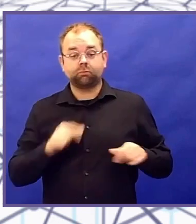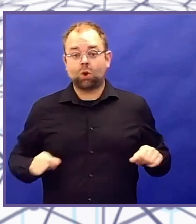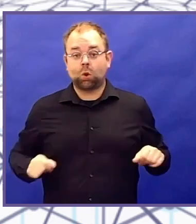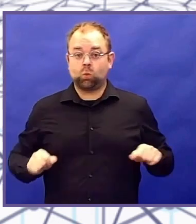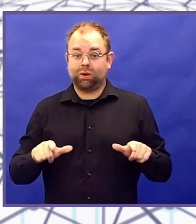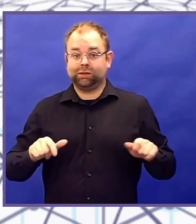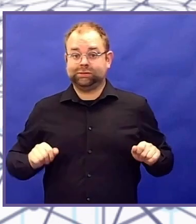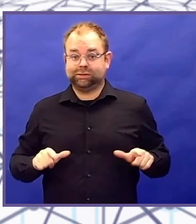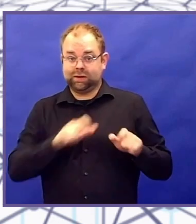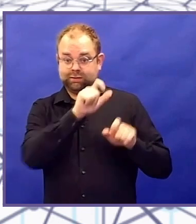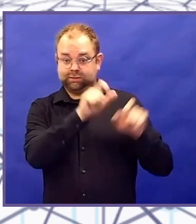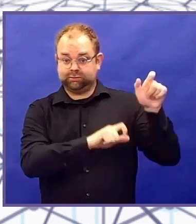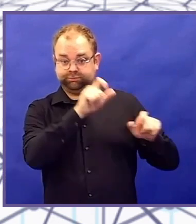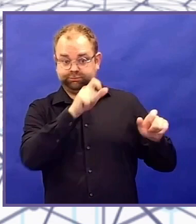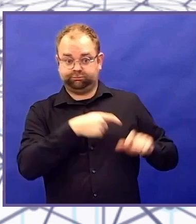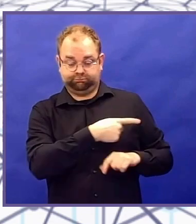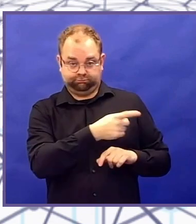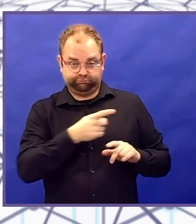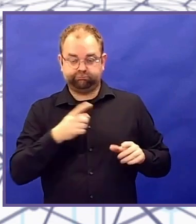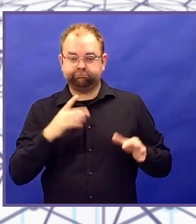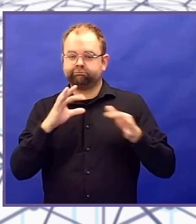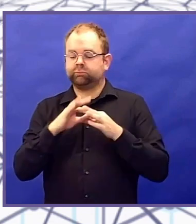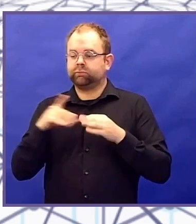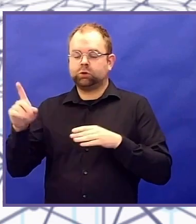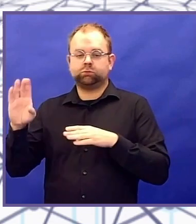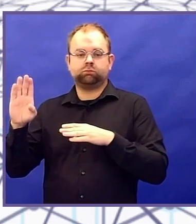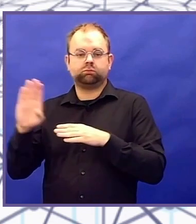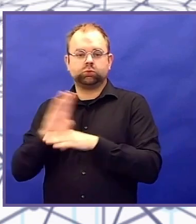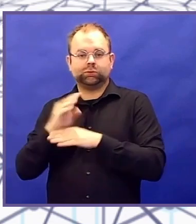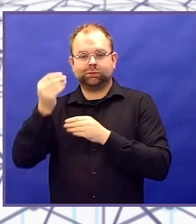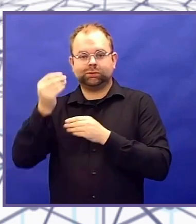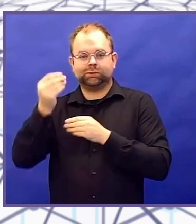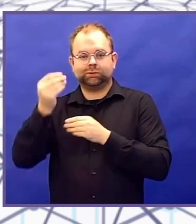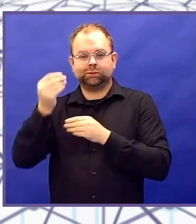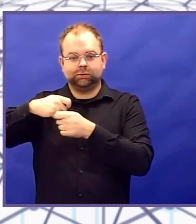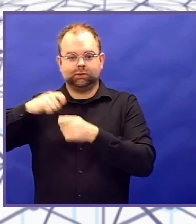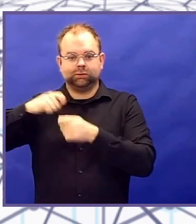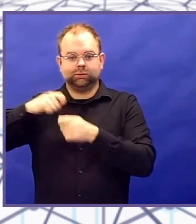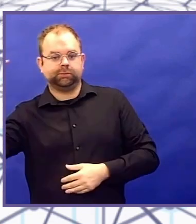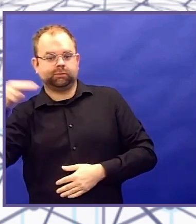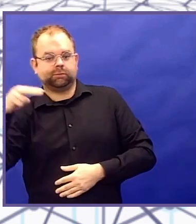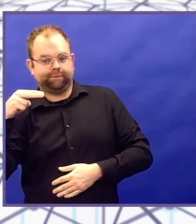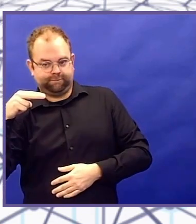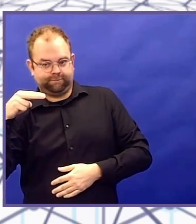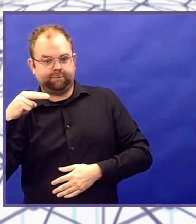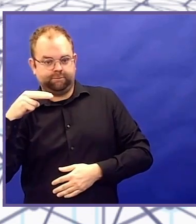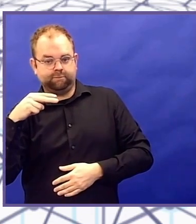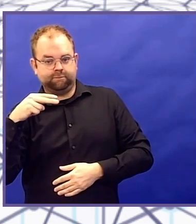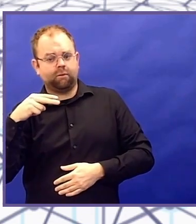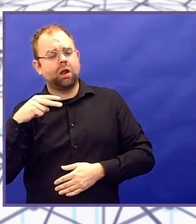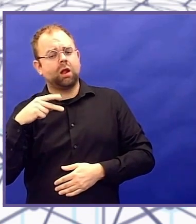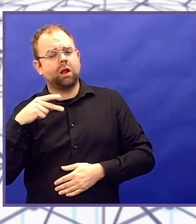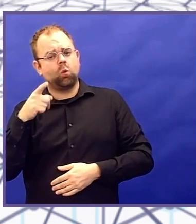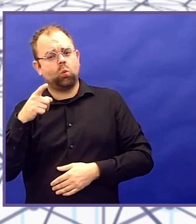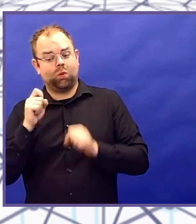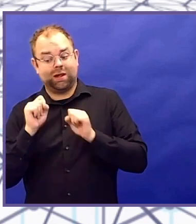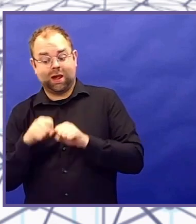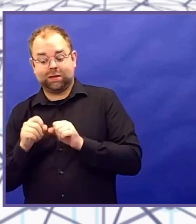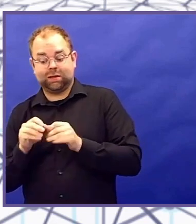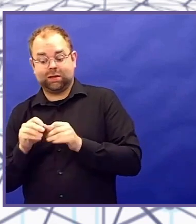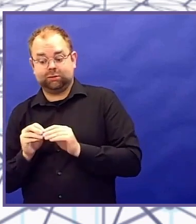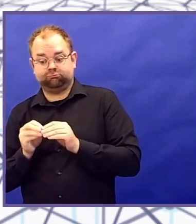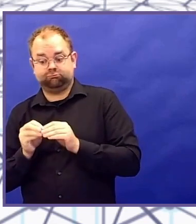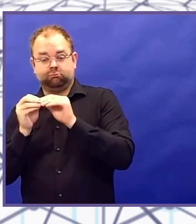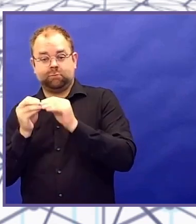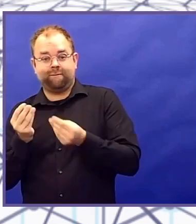or save cost for the company, wouldn't that be equate a business because you are doing a favor for them?